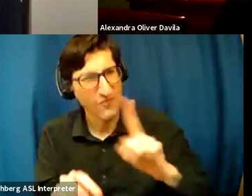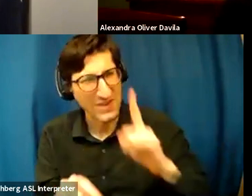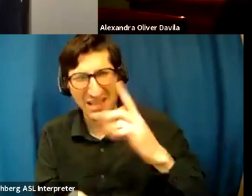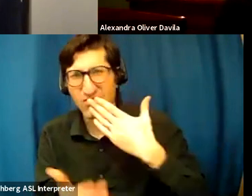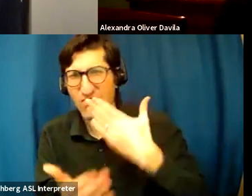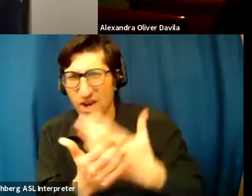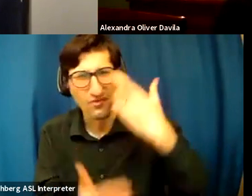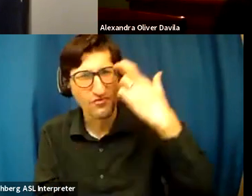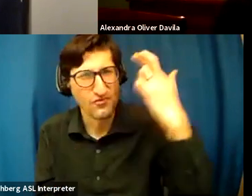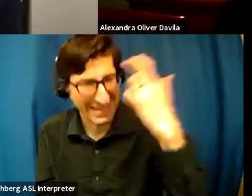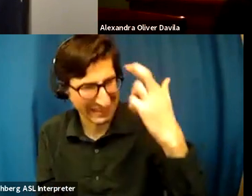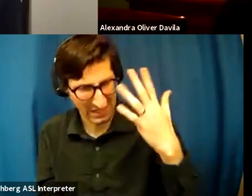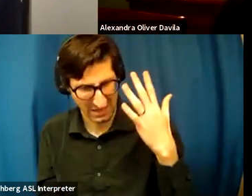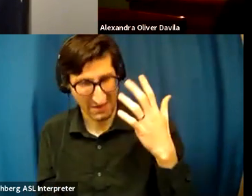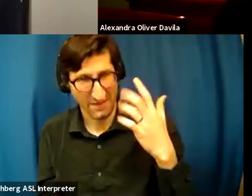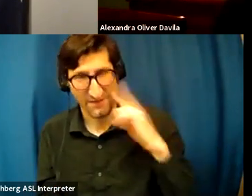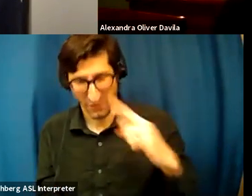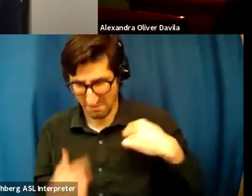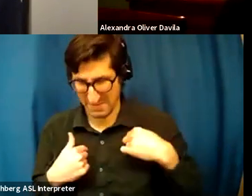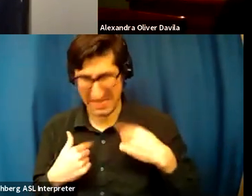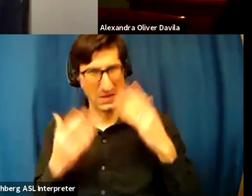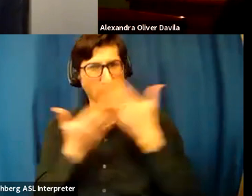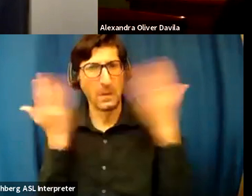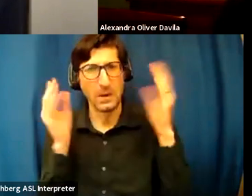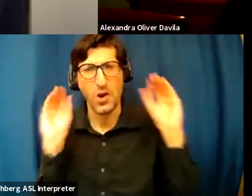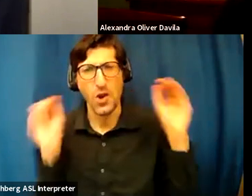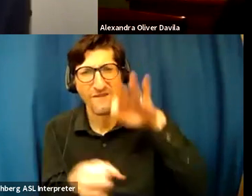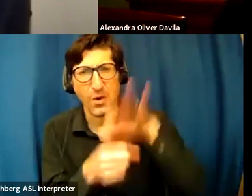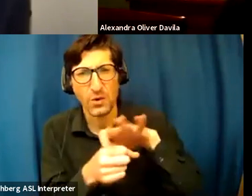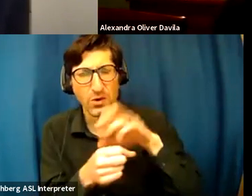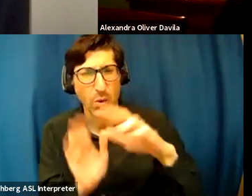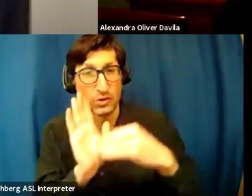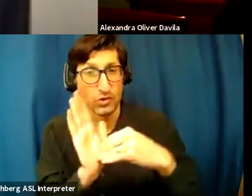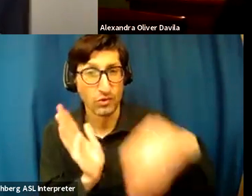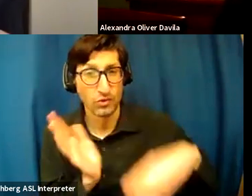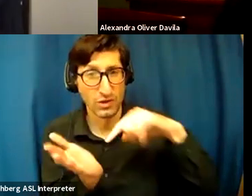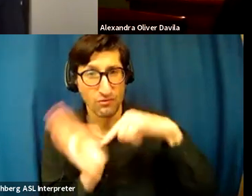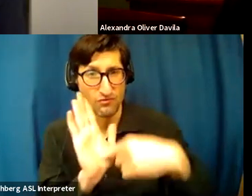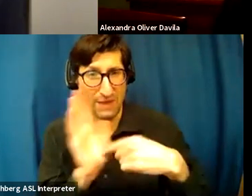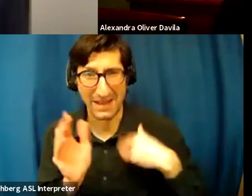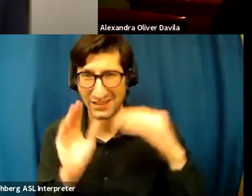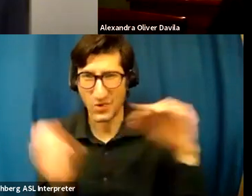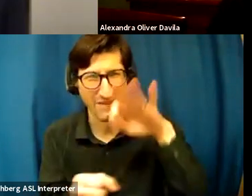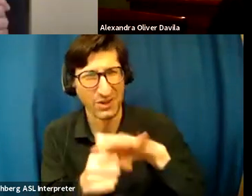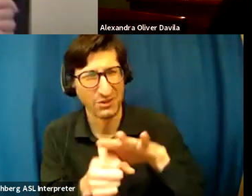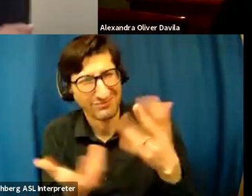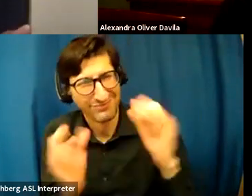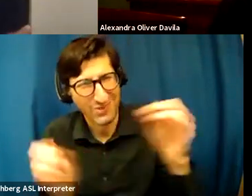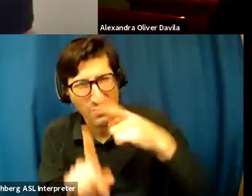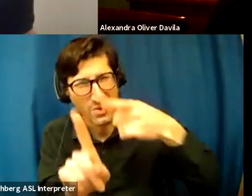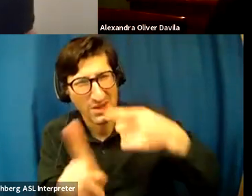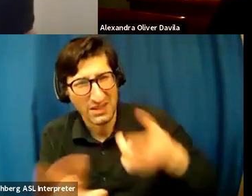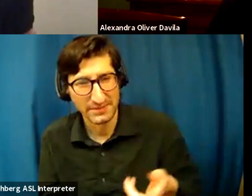anyone can make as to why the student representative should not have a vote. Thank you, Mr. James. Thank